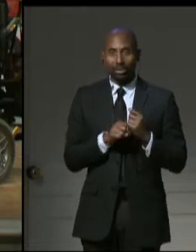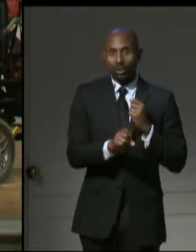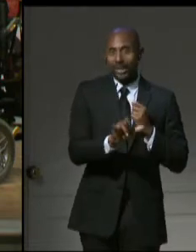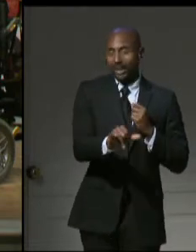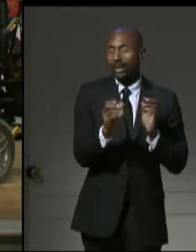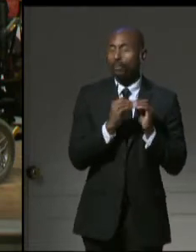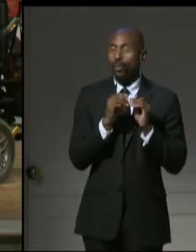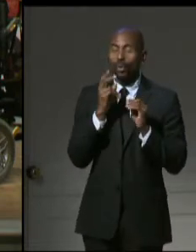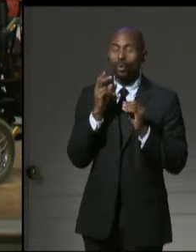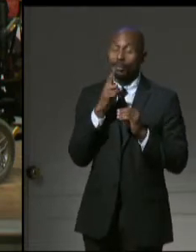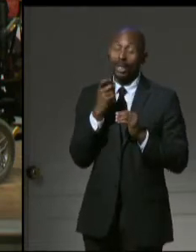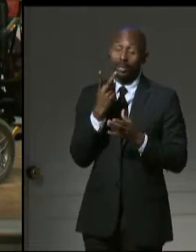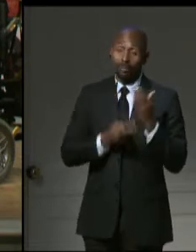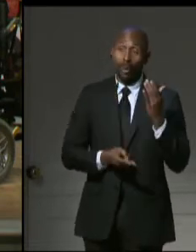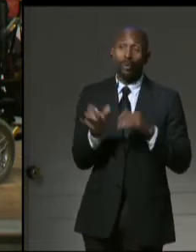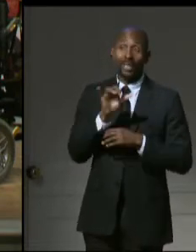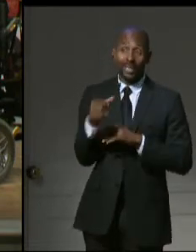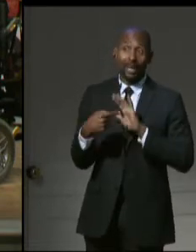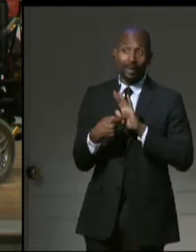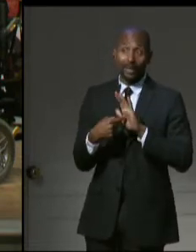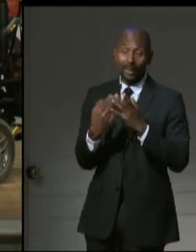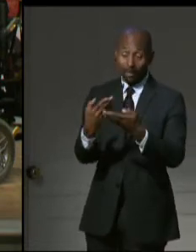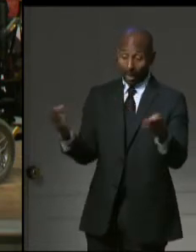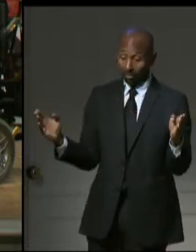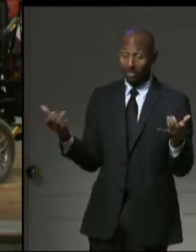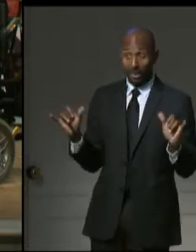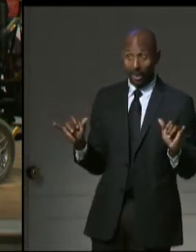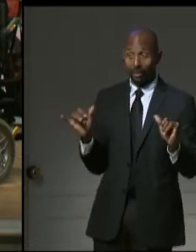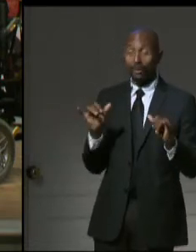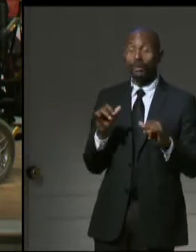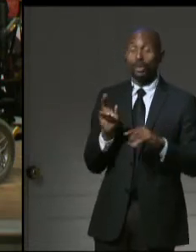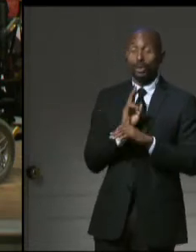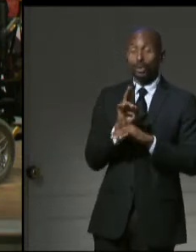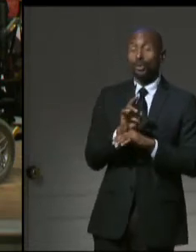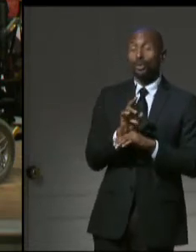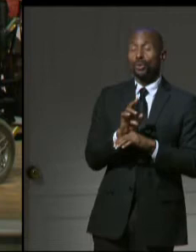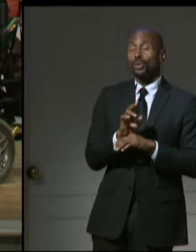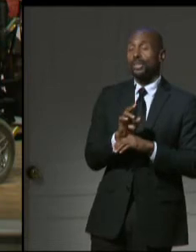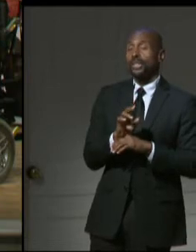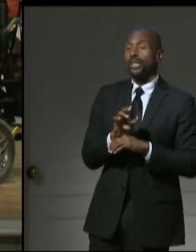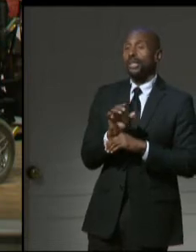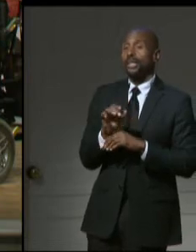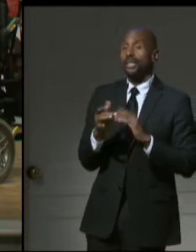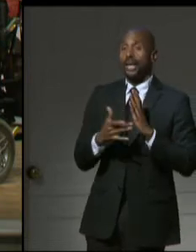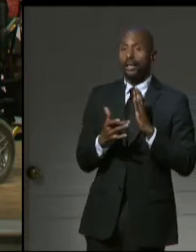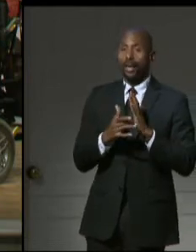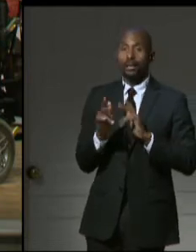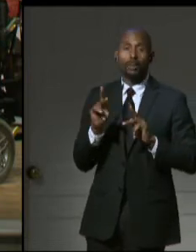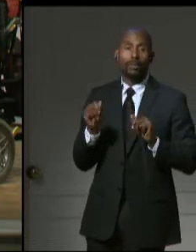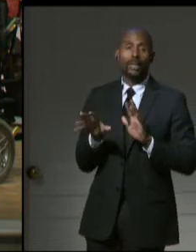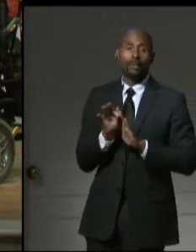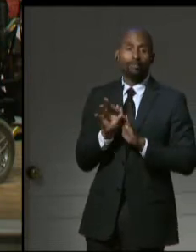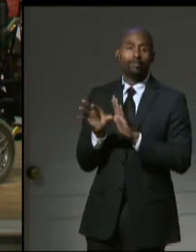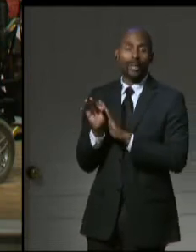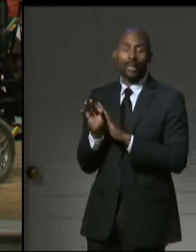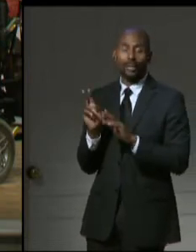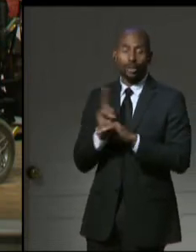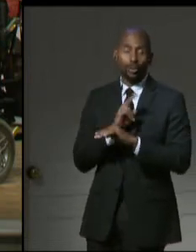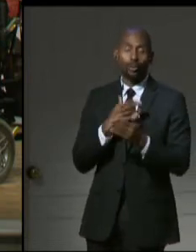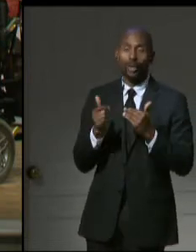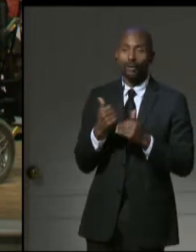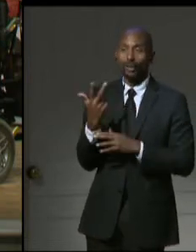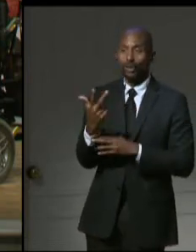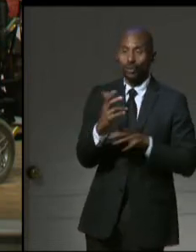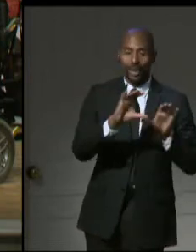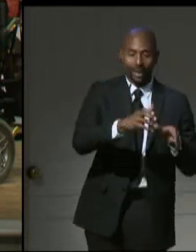are the same exhibit, they're both connecting the same exhibit goals. You're using the technology, and people have sort of the choice to use whatever these three stations